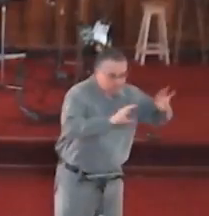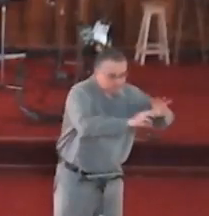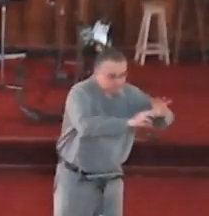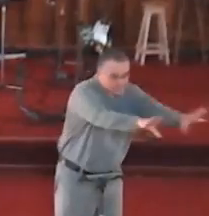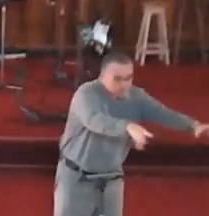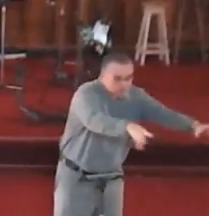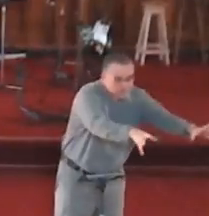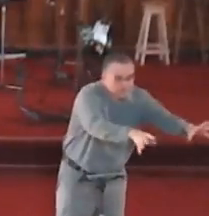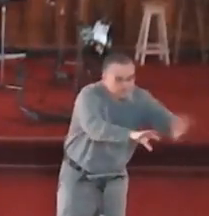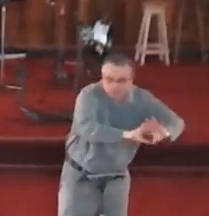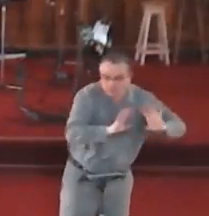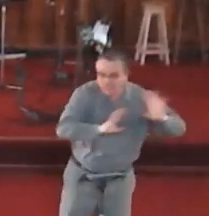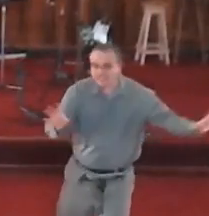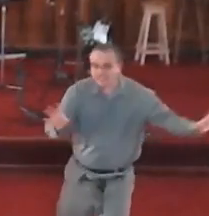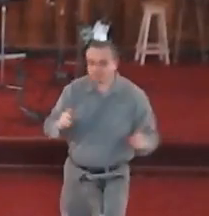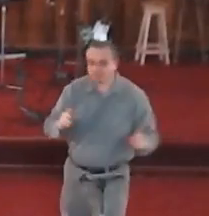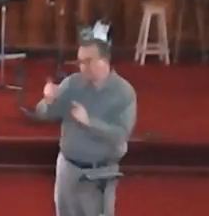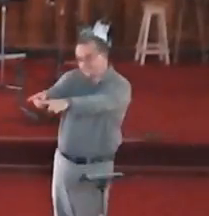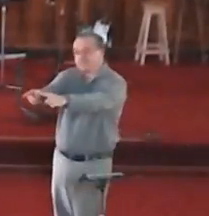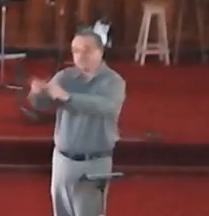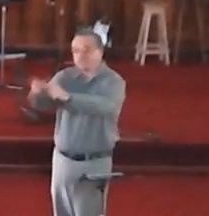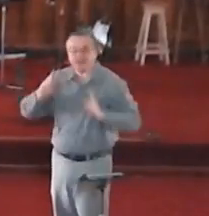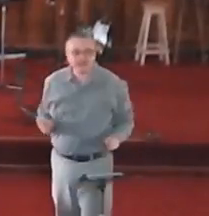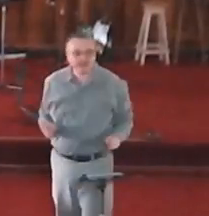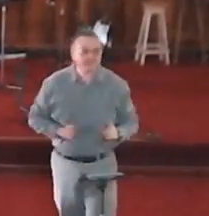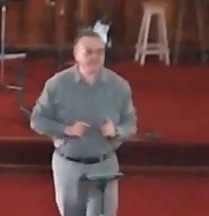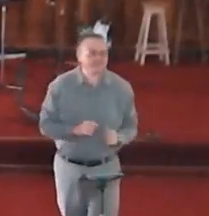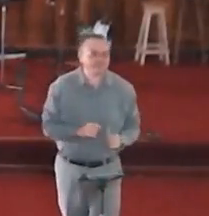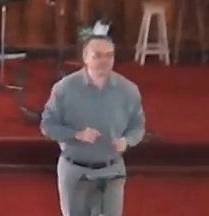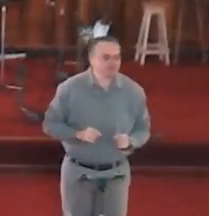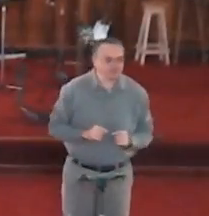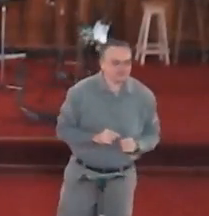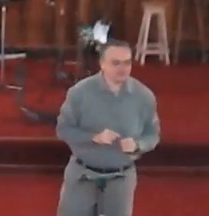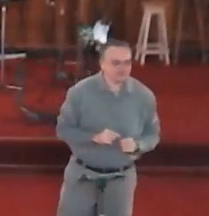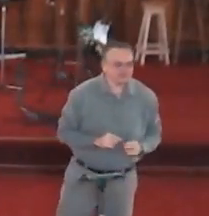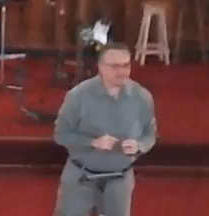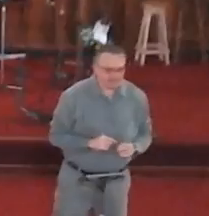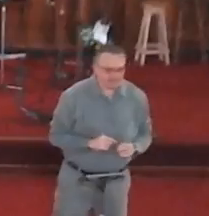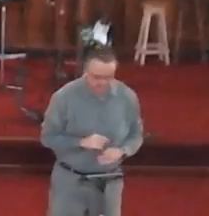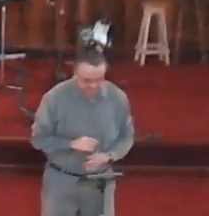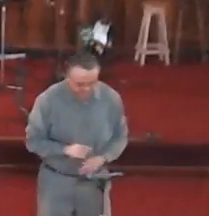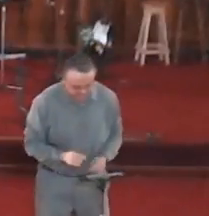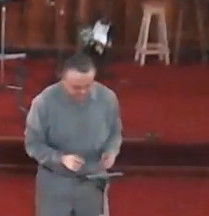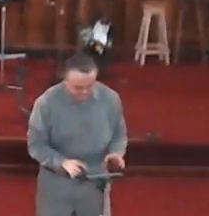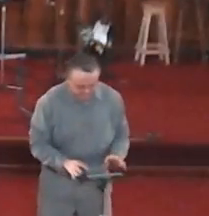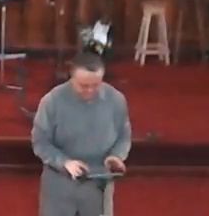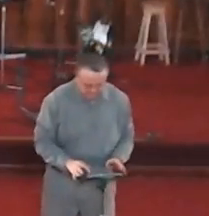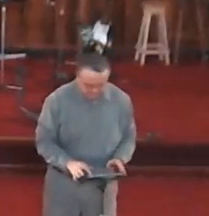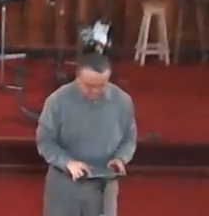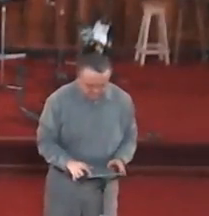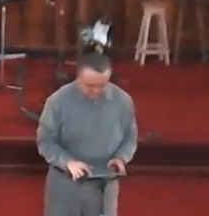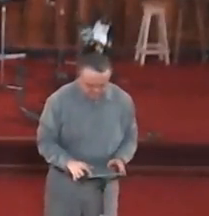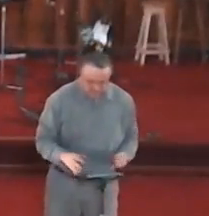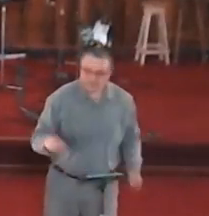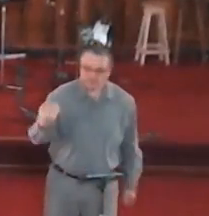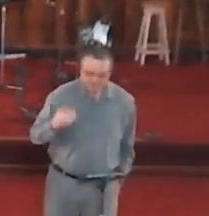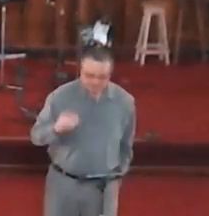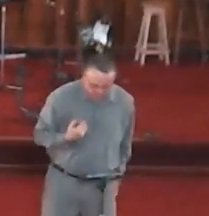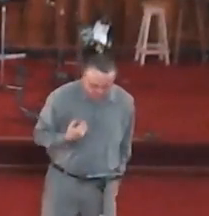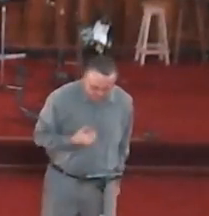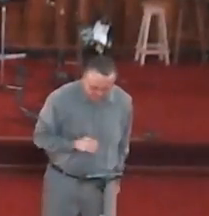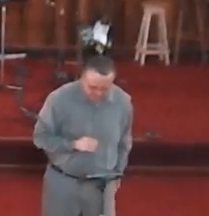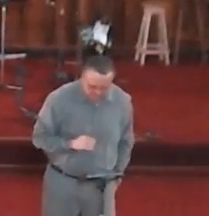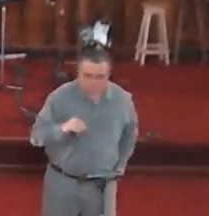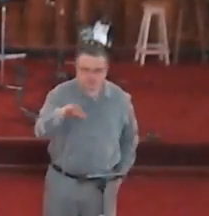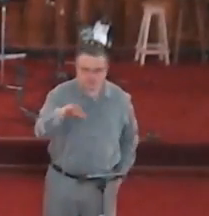los discípulos de Jesús no querían porque este nos estaba persiguiendo. The no. disciples didn't want him around because he'd been persecuting them.